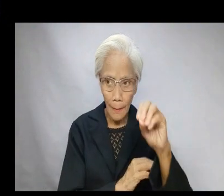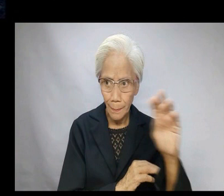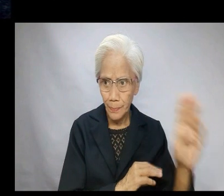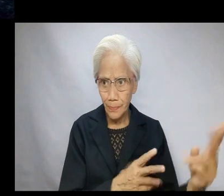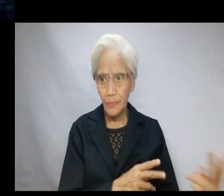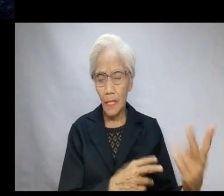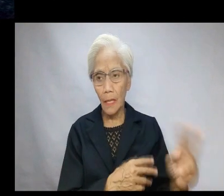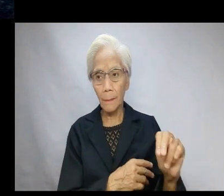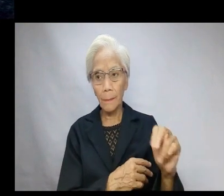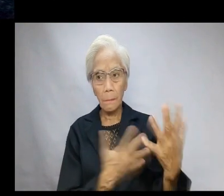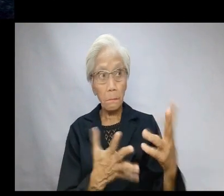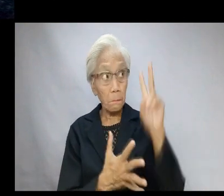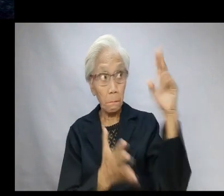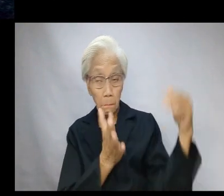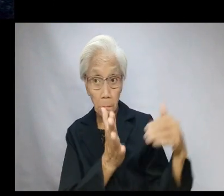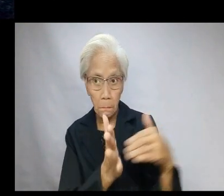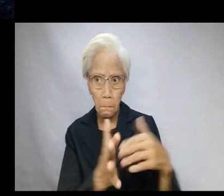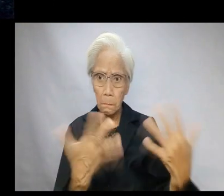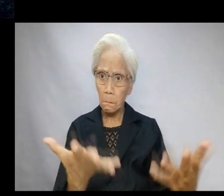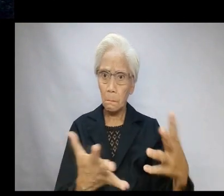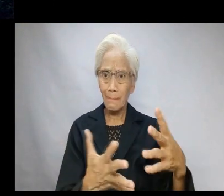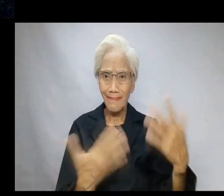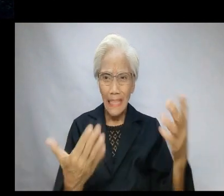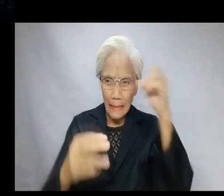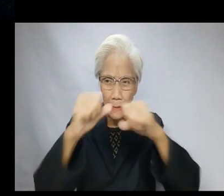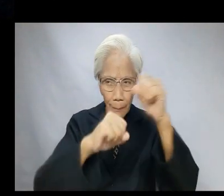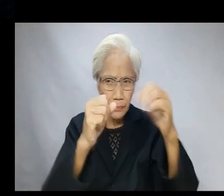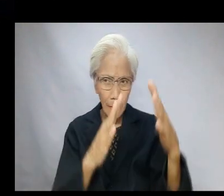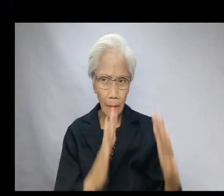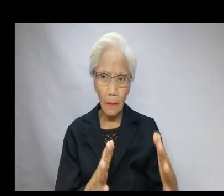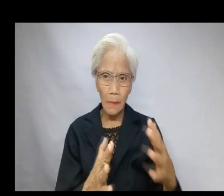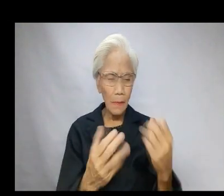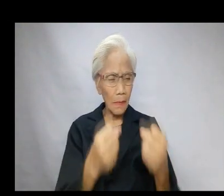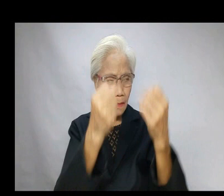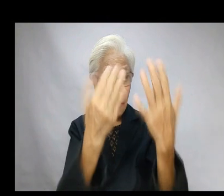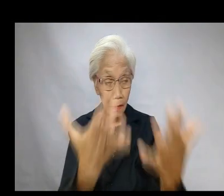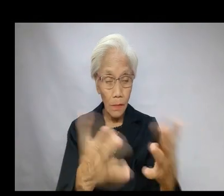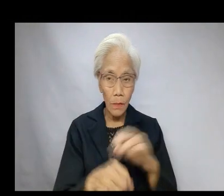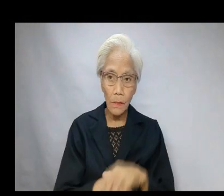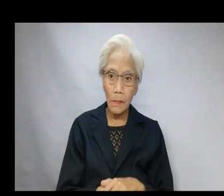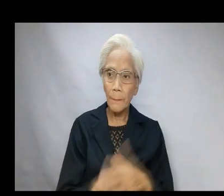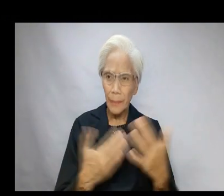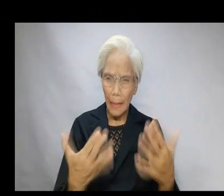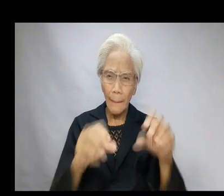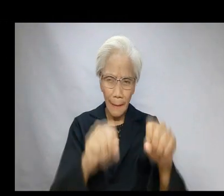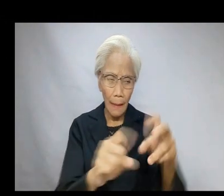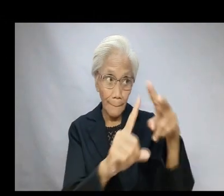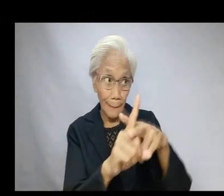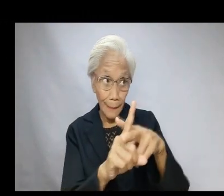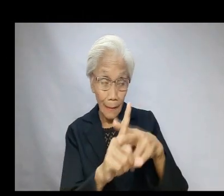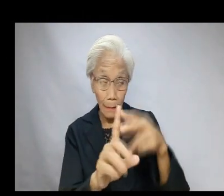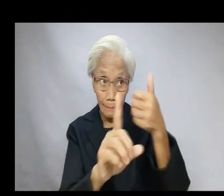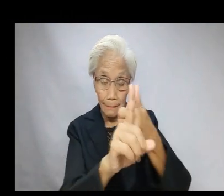October 2000, Dr. William J. Walsh, a scientist from Illinois, suggested that Beethoven may have